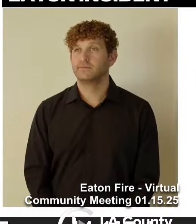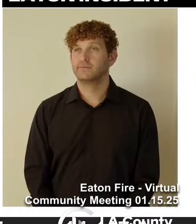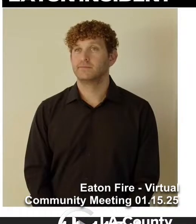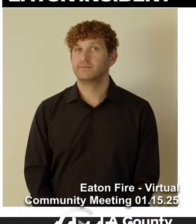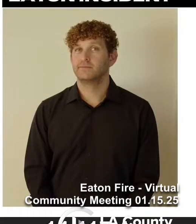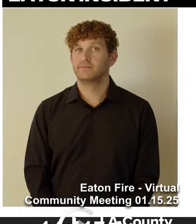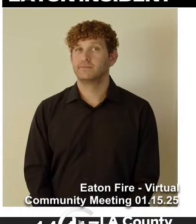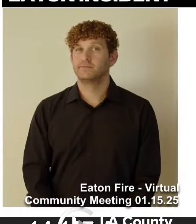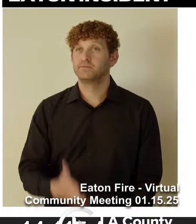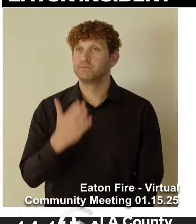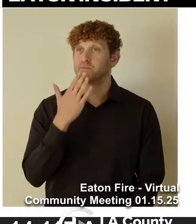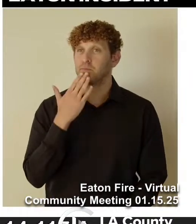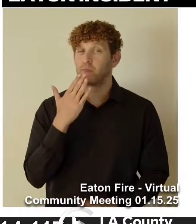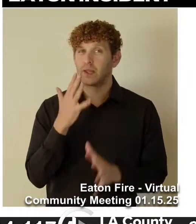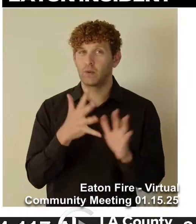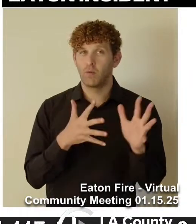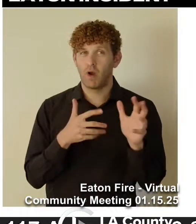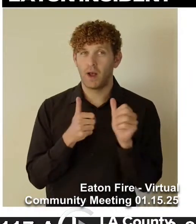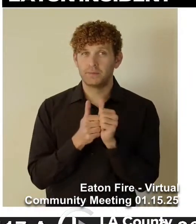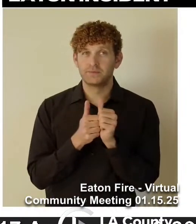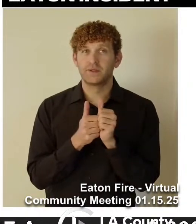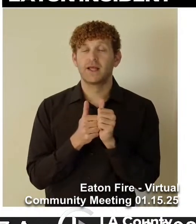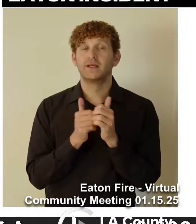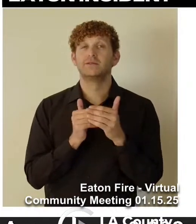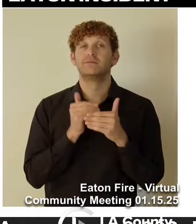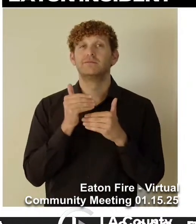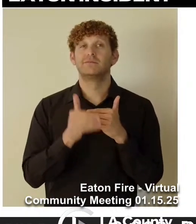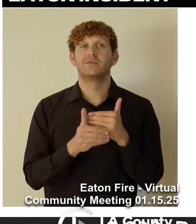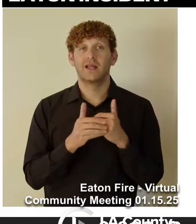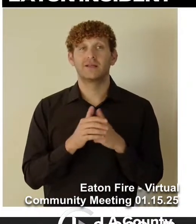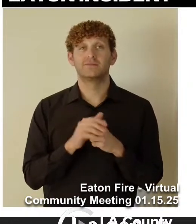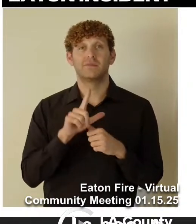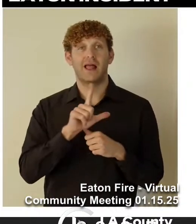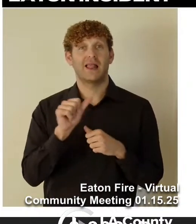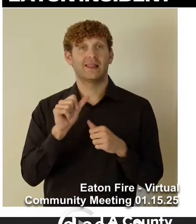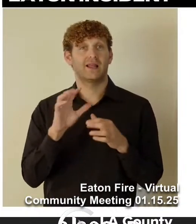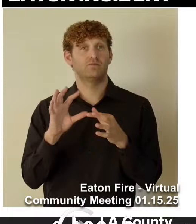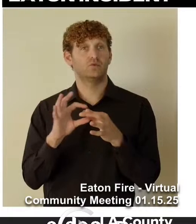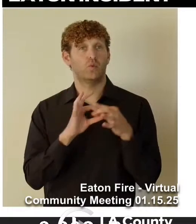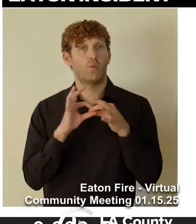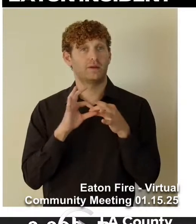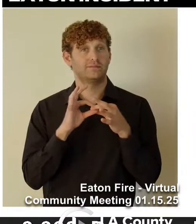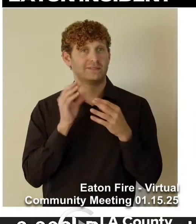Thank you for that update. Next, from the Los Angeles County Joint Information Center, Kevin Chavez.